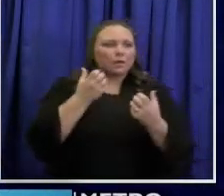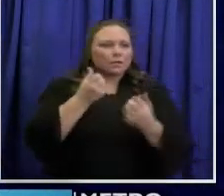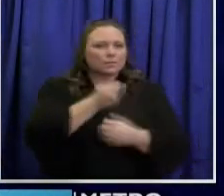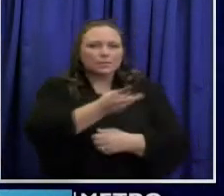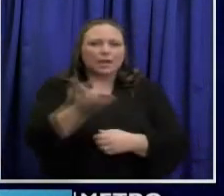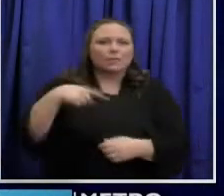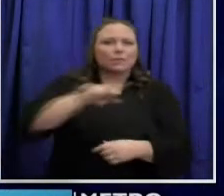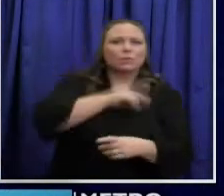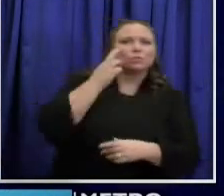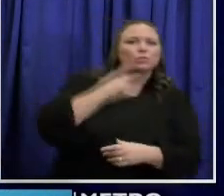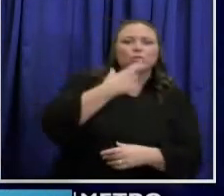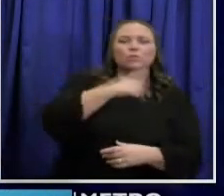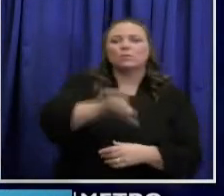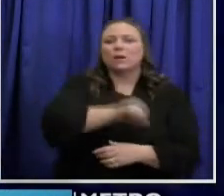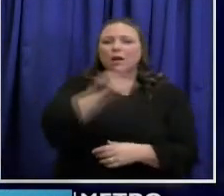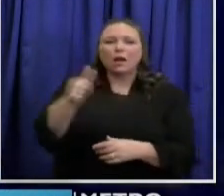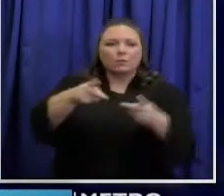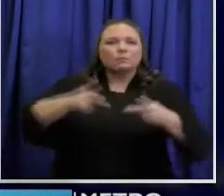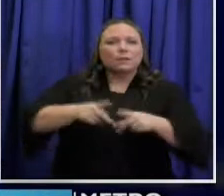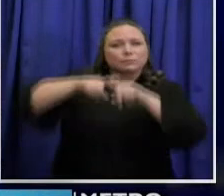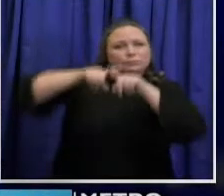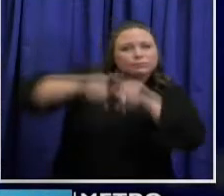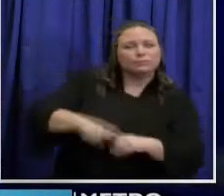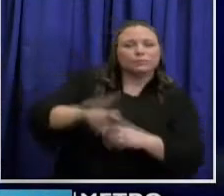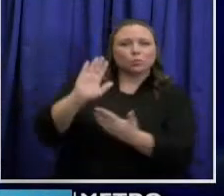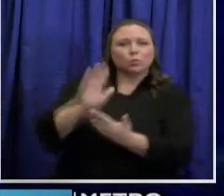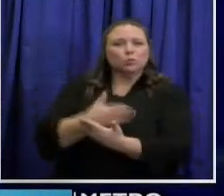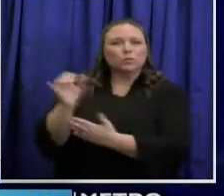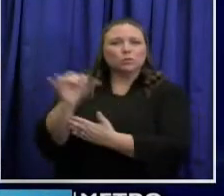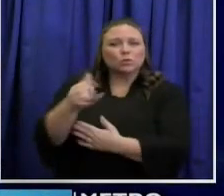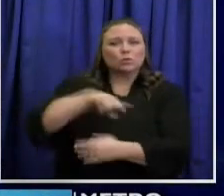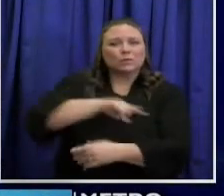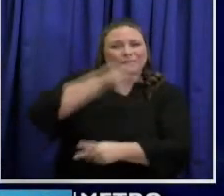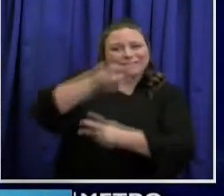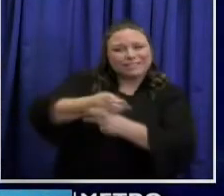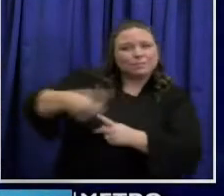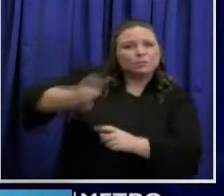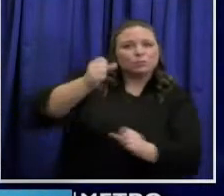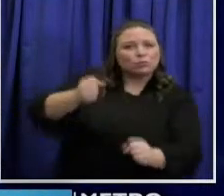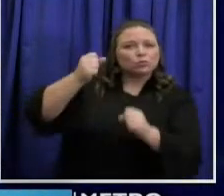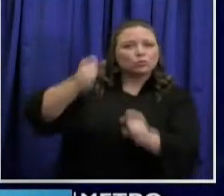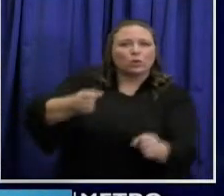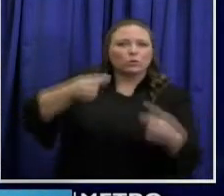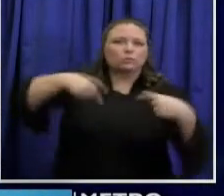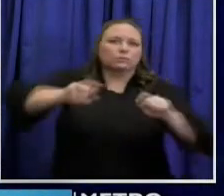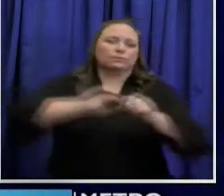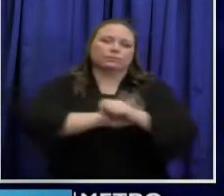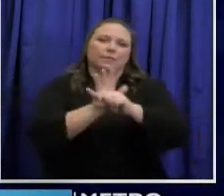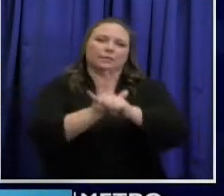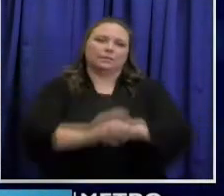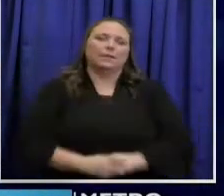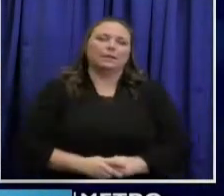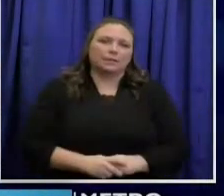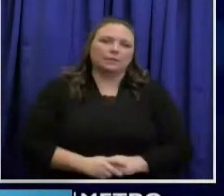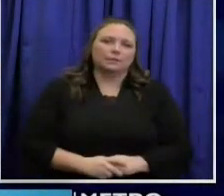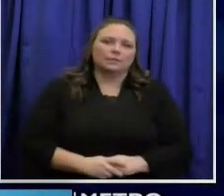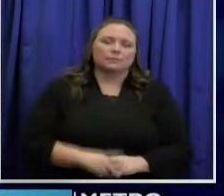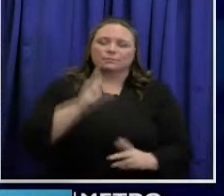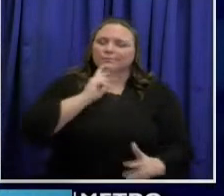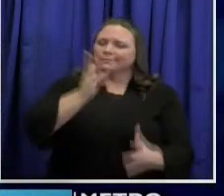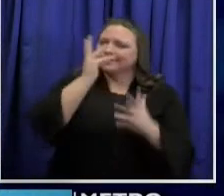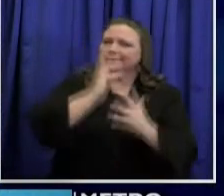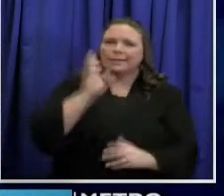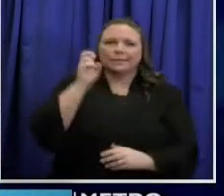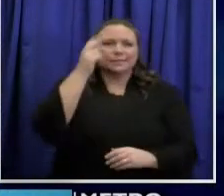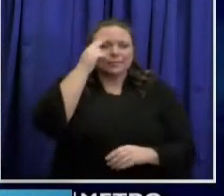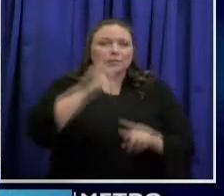on that as well. We've got to keep our musical community strong during this pandemic. And it's sad for Nashville,